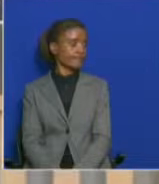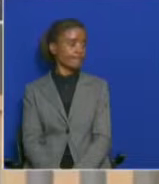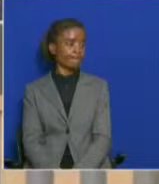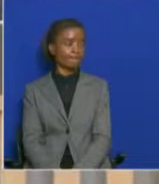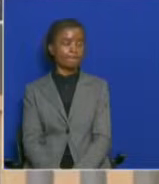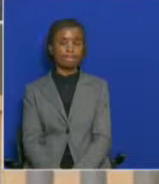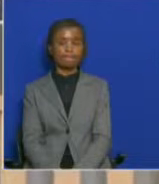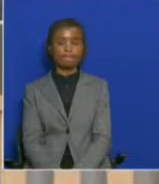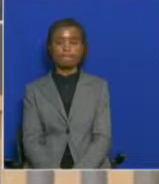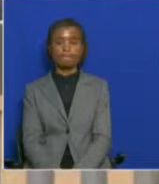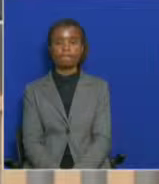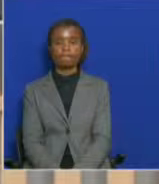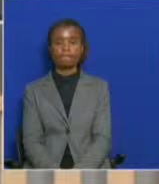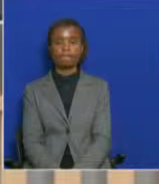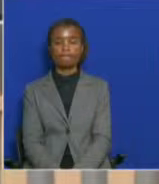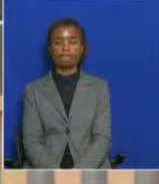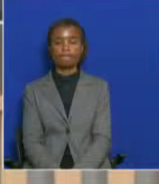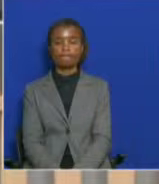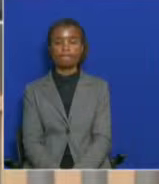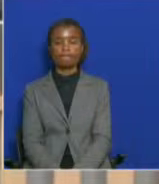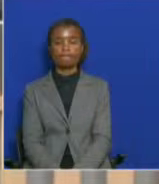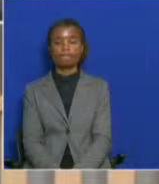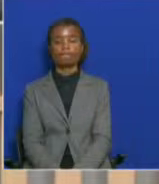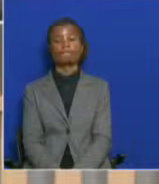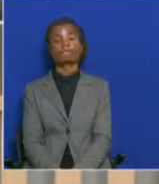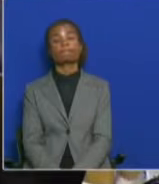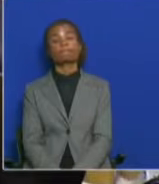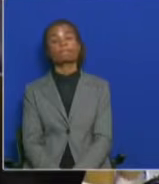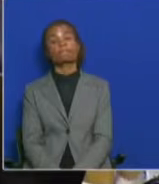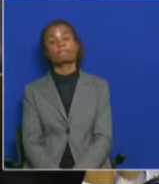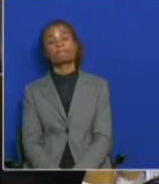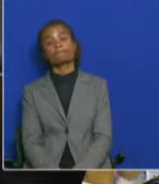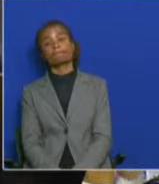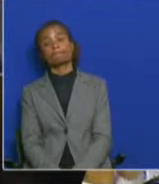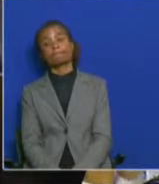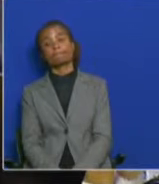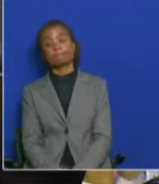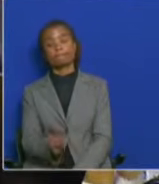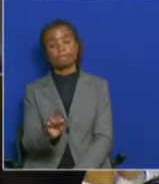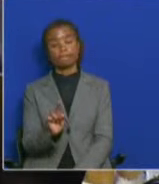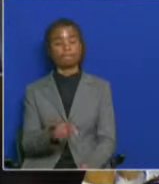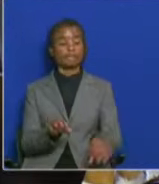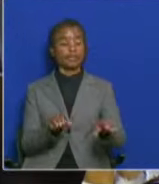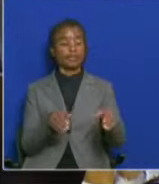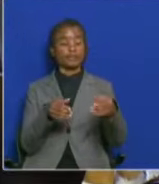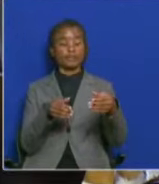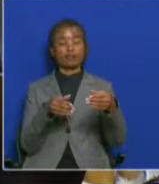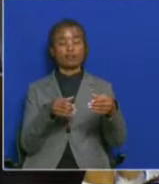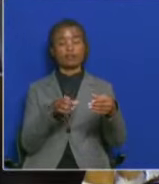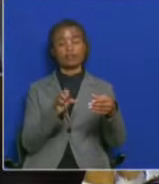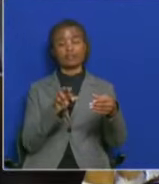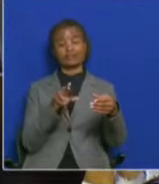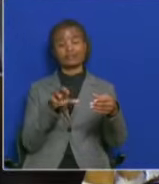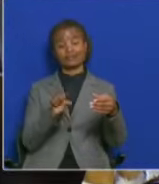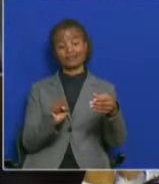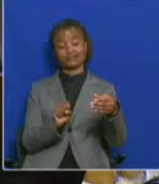Chair, the affidavit, the SARS bundle is CJC 361,